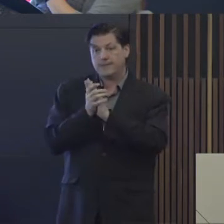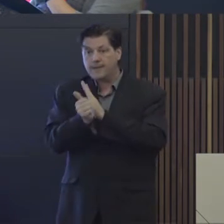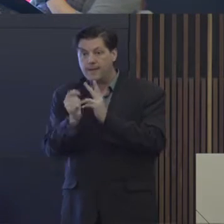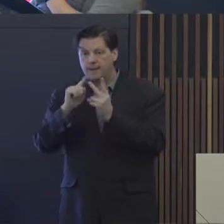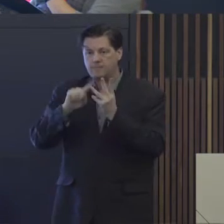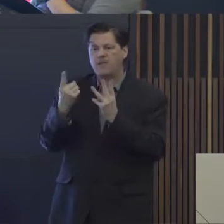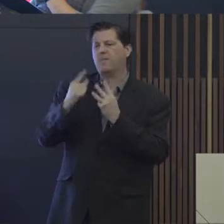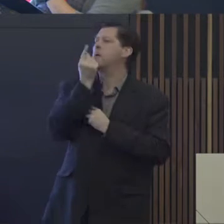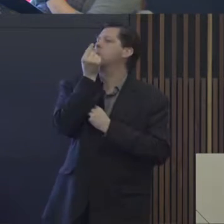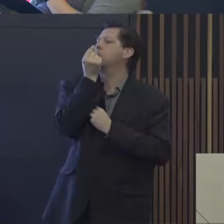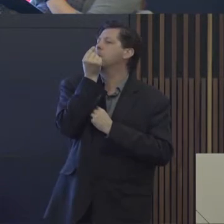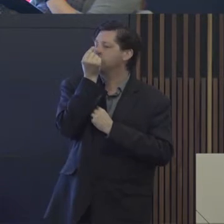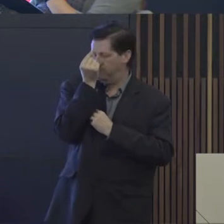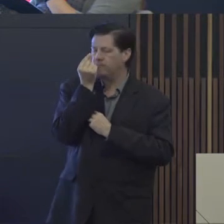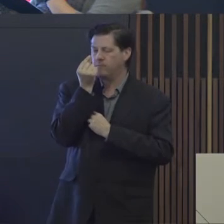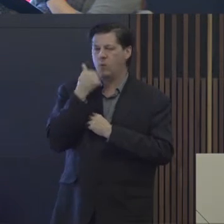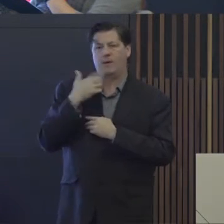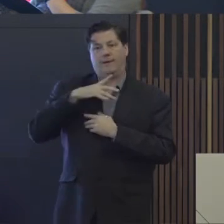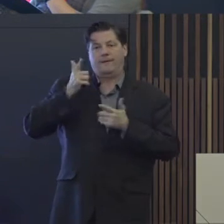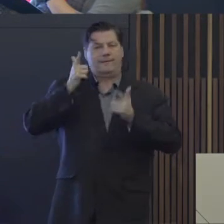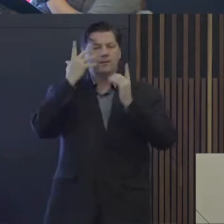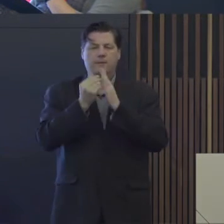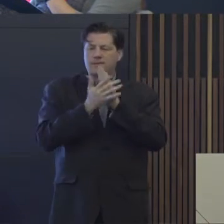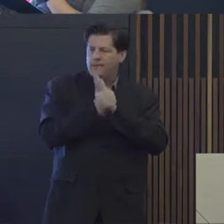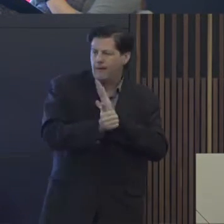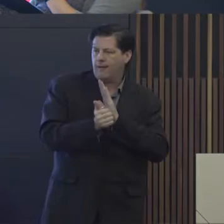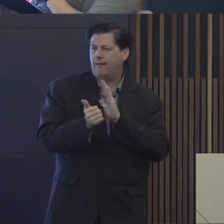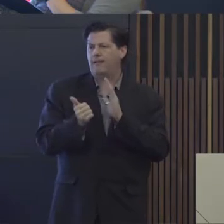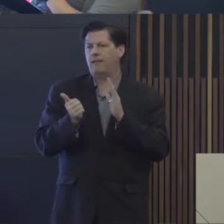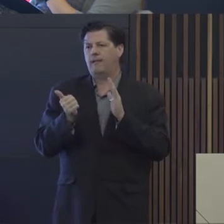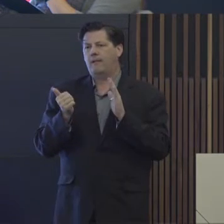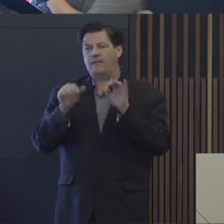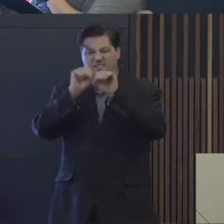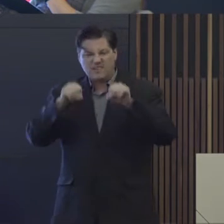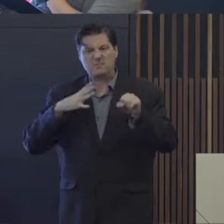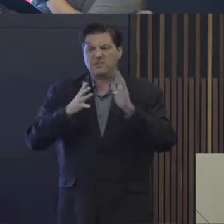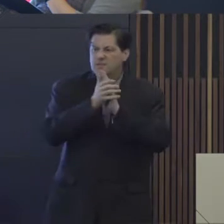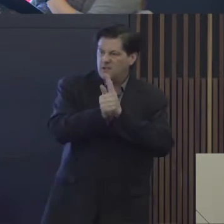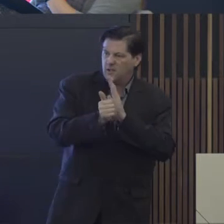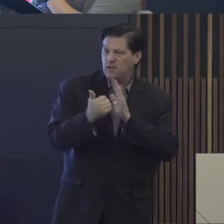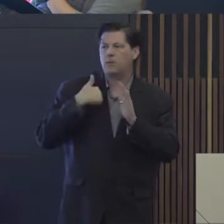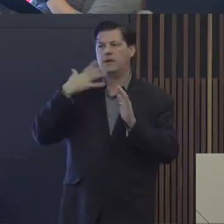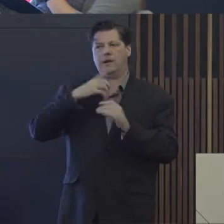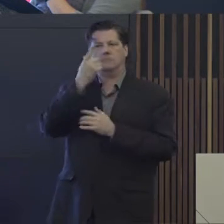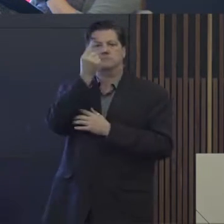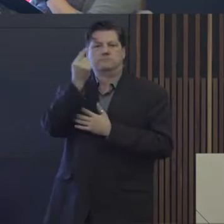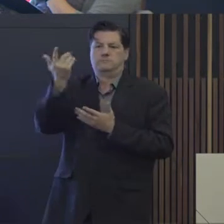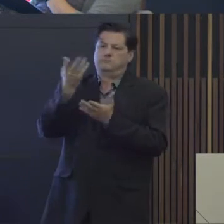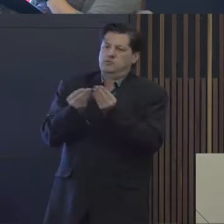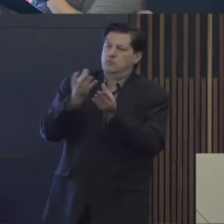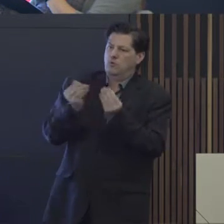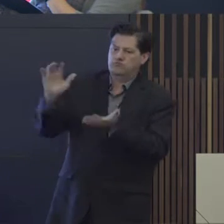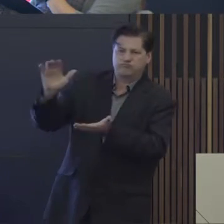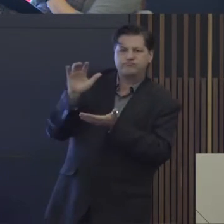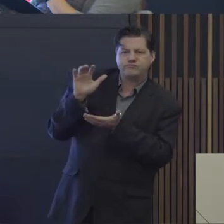need teachers that are skilled, and the system needs to skill, all of that sort of thing, and we need capacity and resourcing. But if you can have the skill and you can